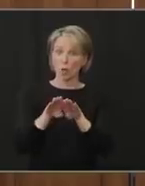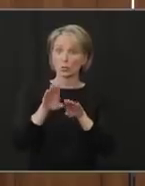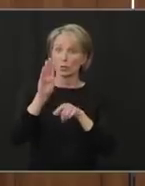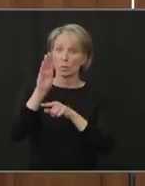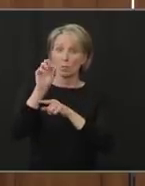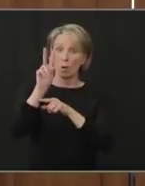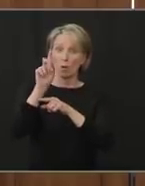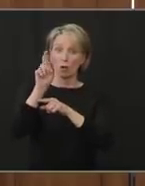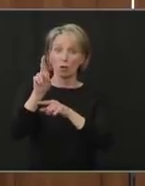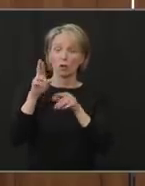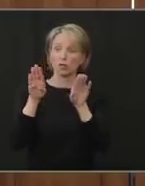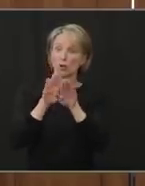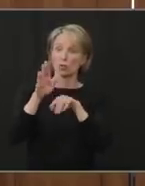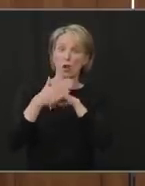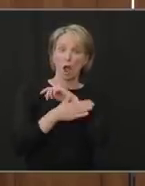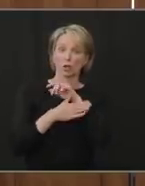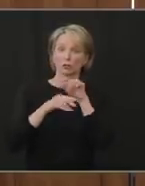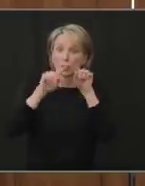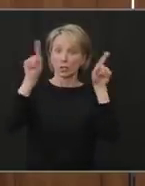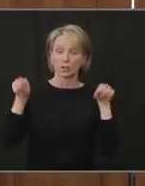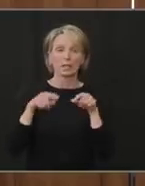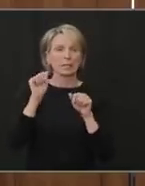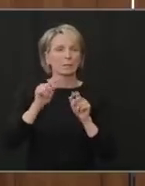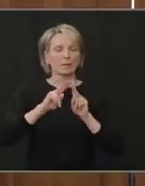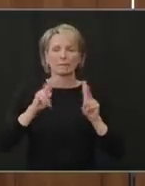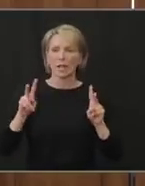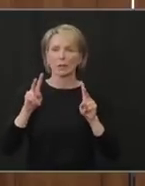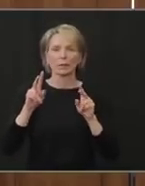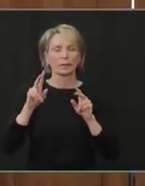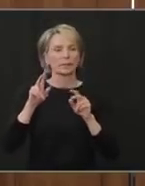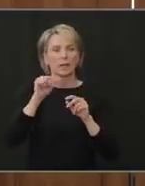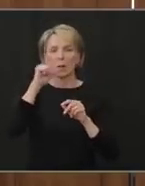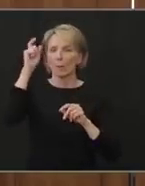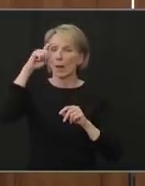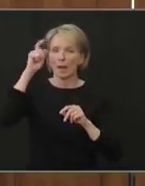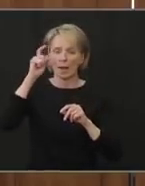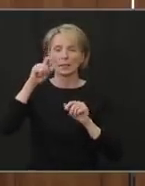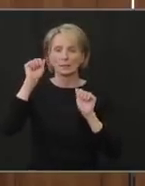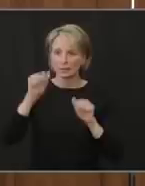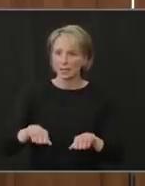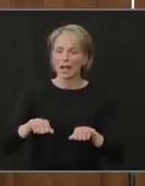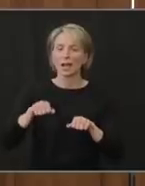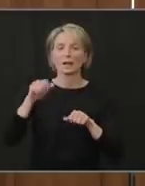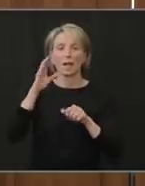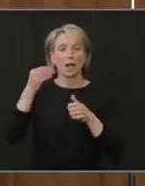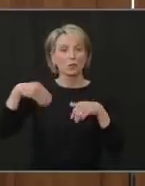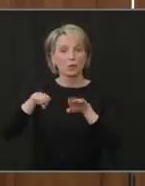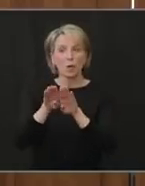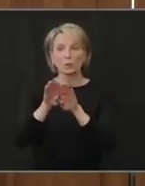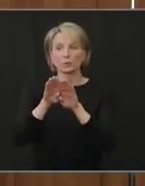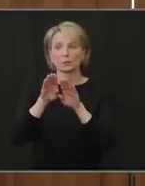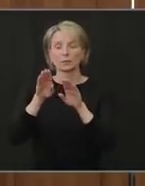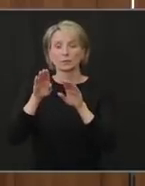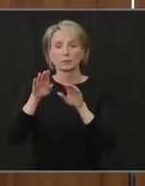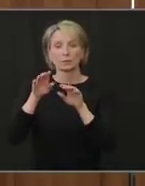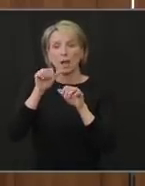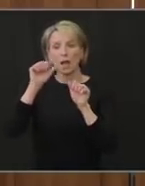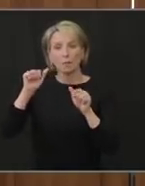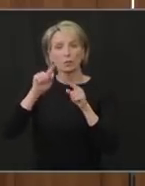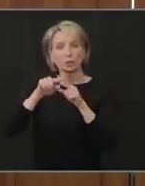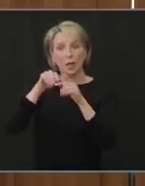pretty burdensome and unwise thing to do, and shutting down the ability and